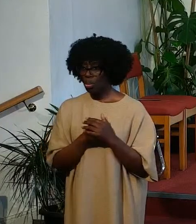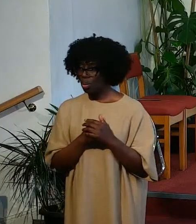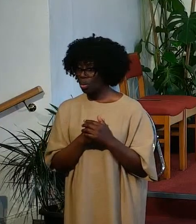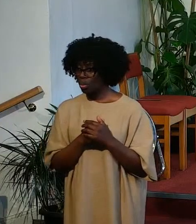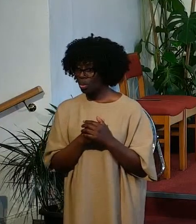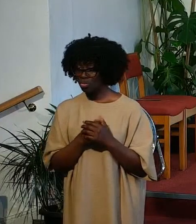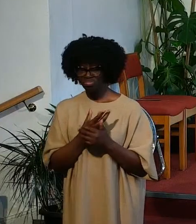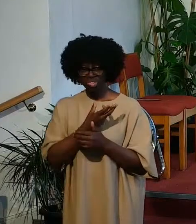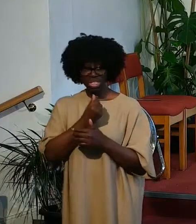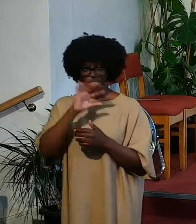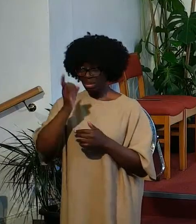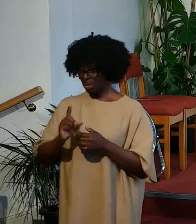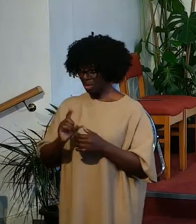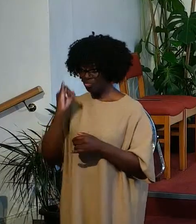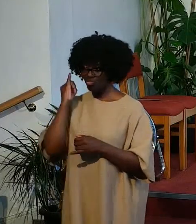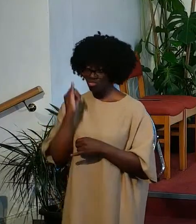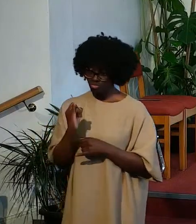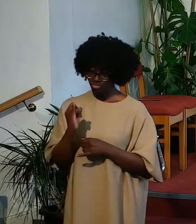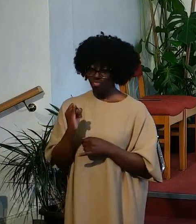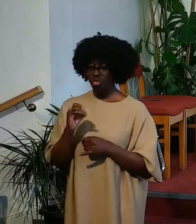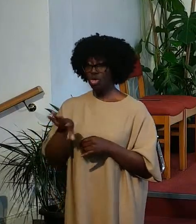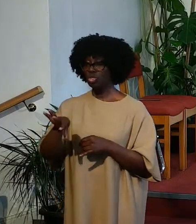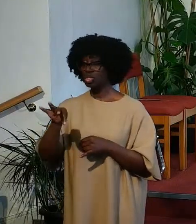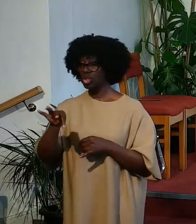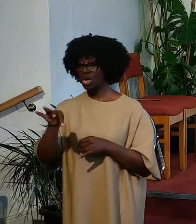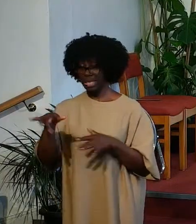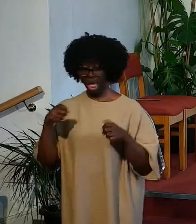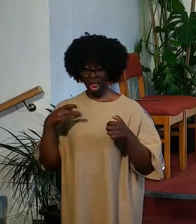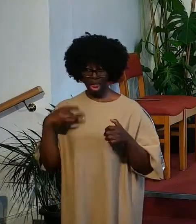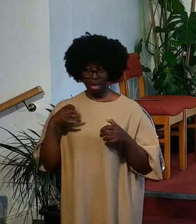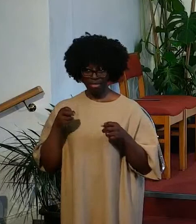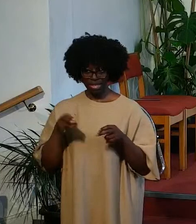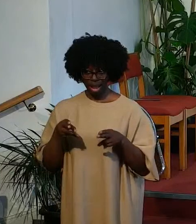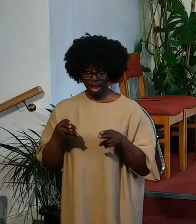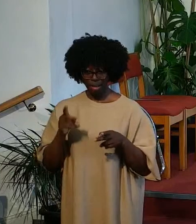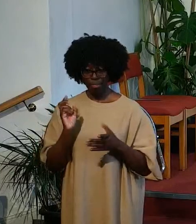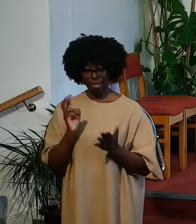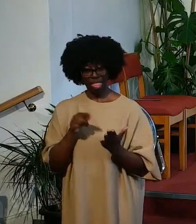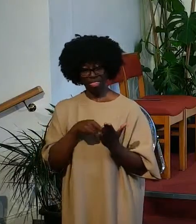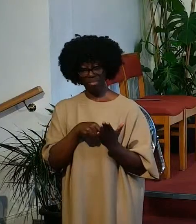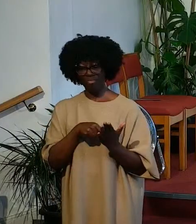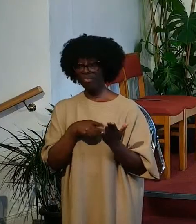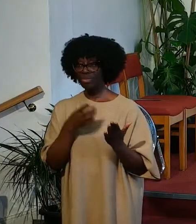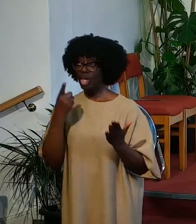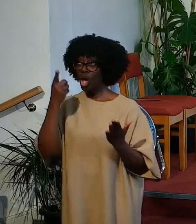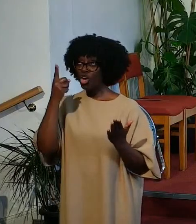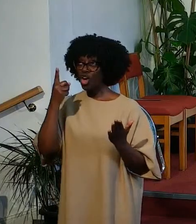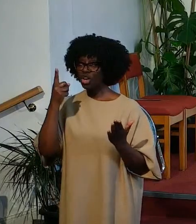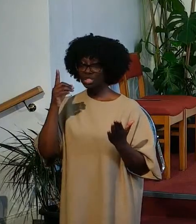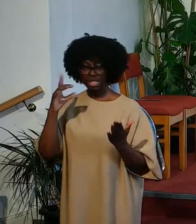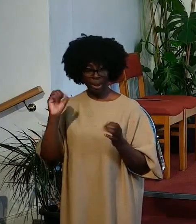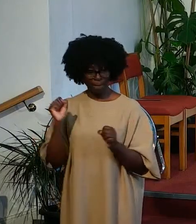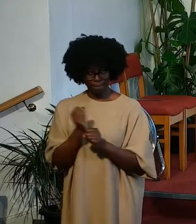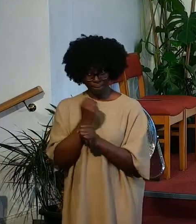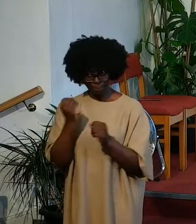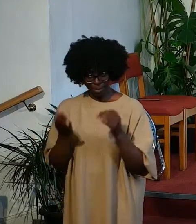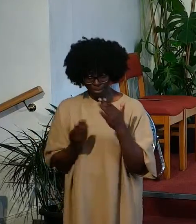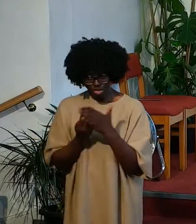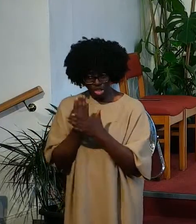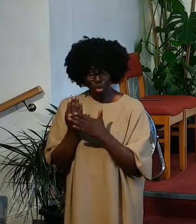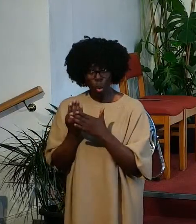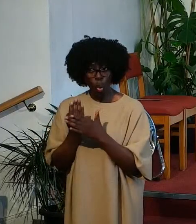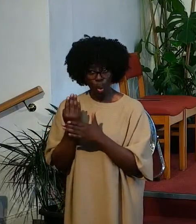wrong choices in our lifestyles, but the verse says that God can restore